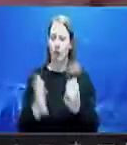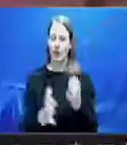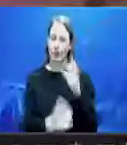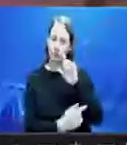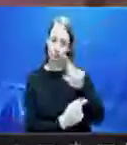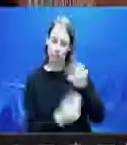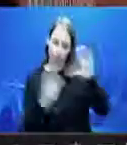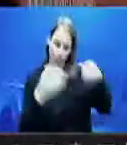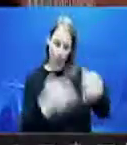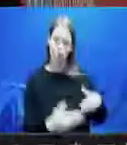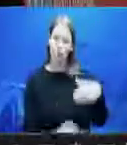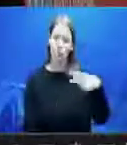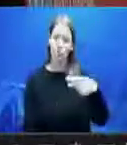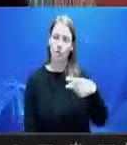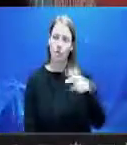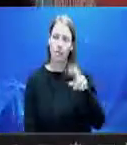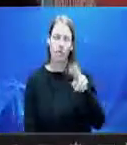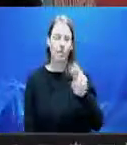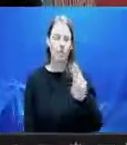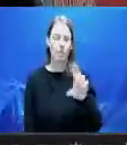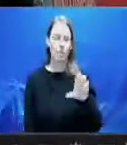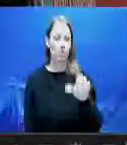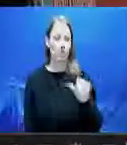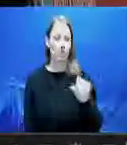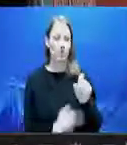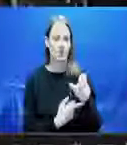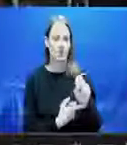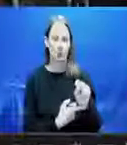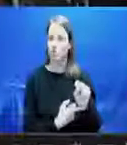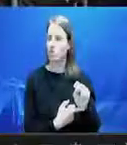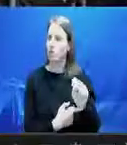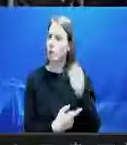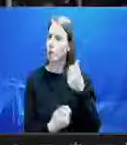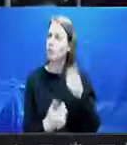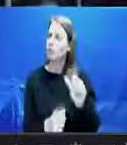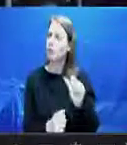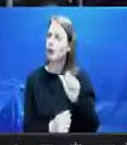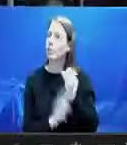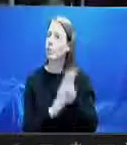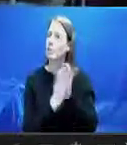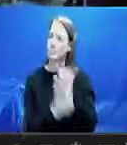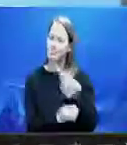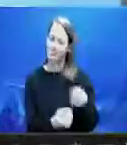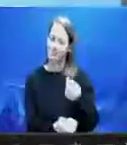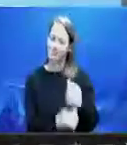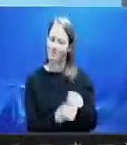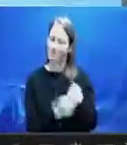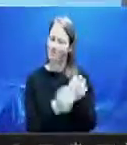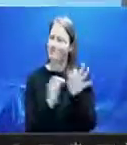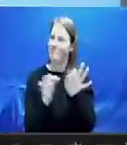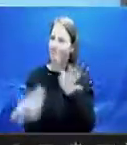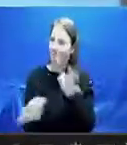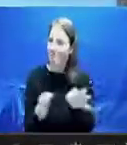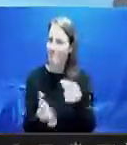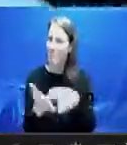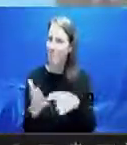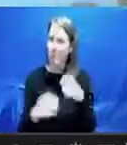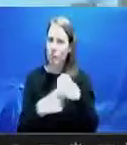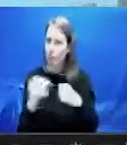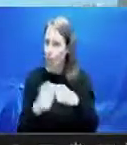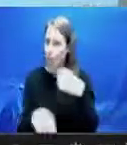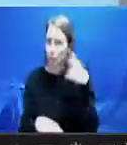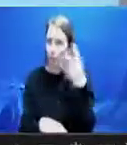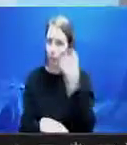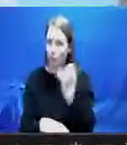looking for how we can be exact in defining what structures are in place inside a triangle. Attend to